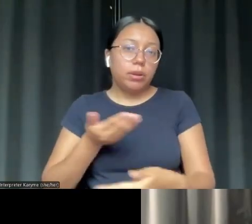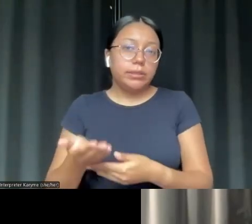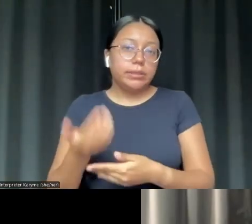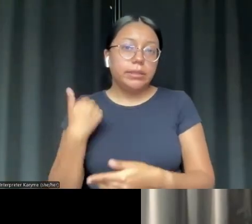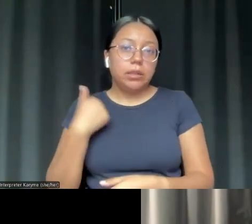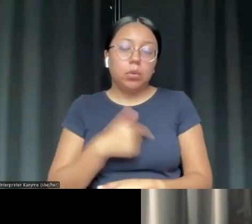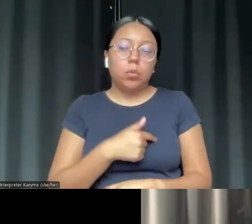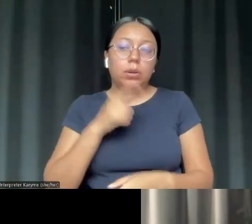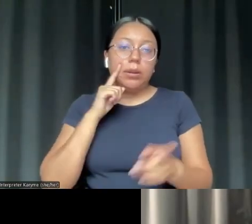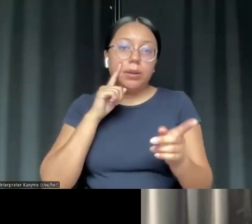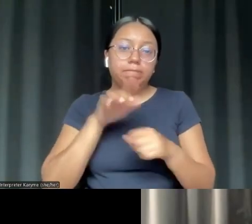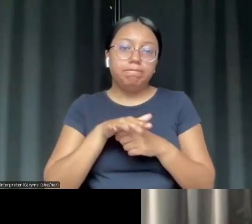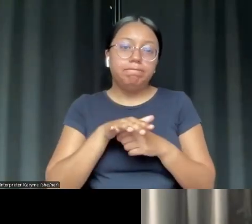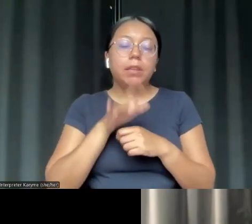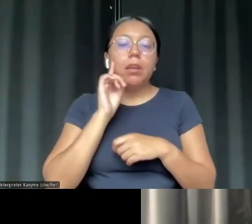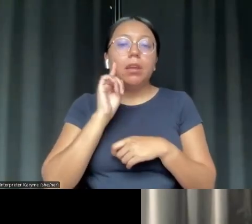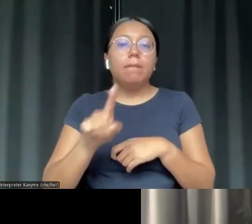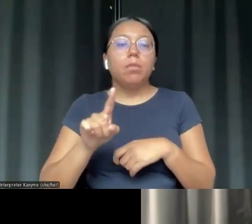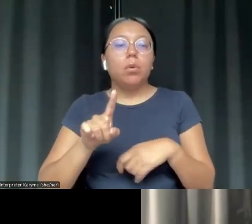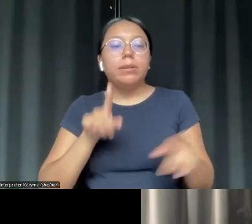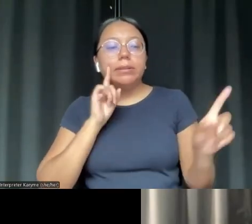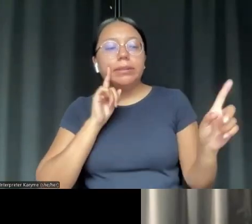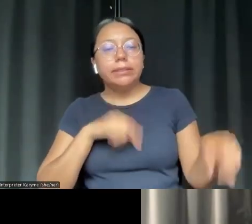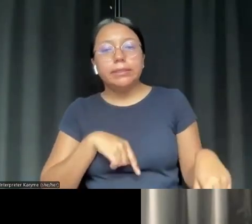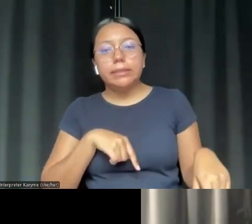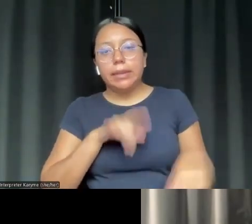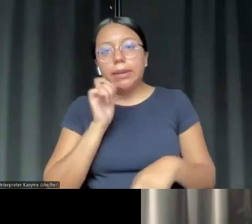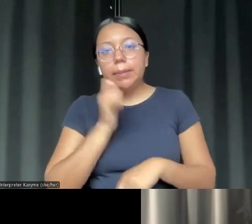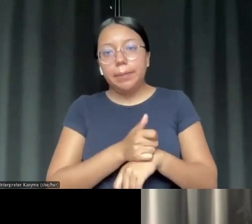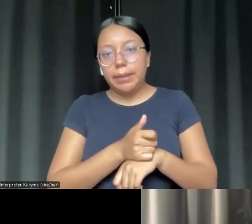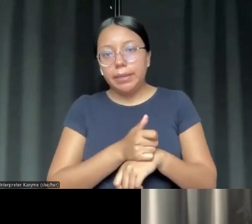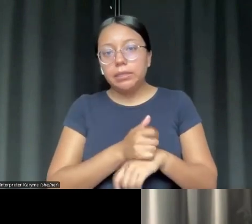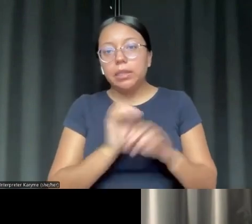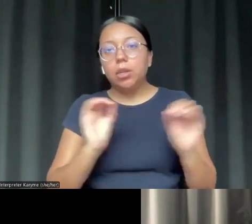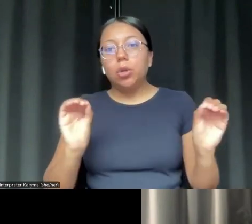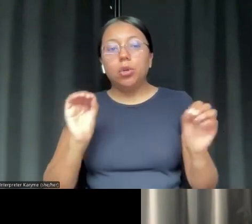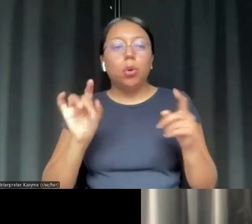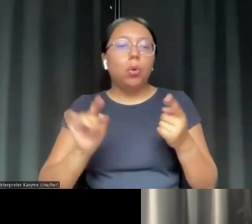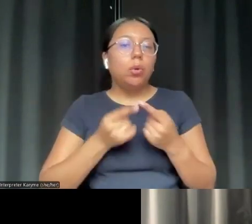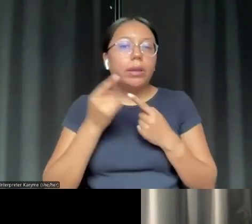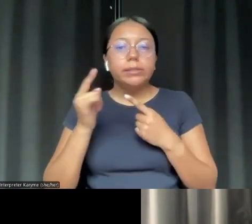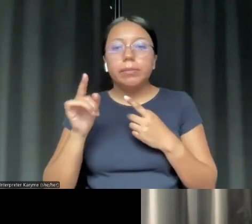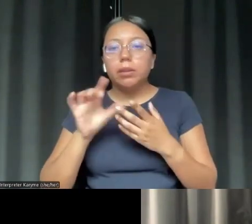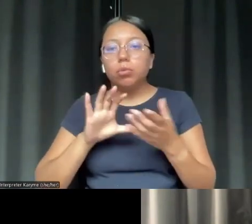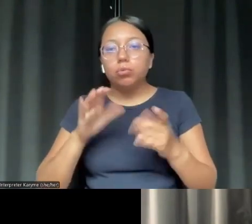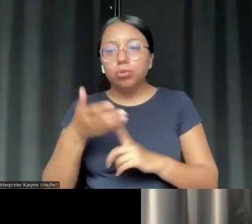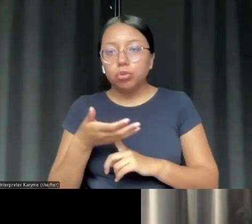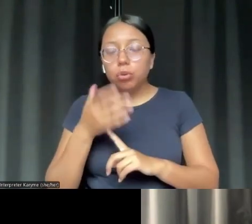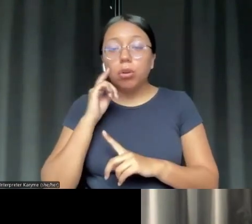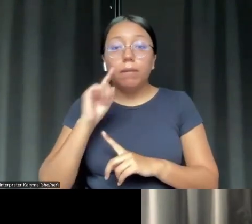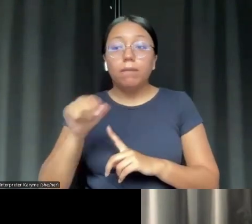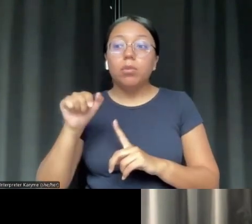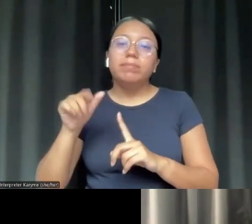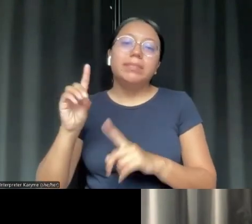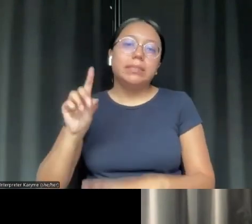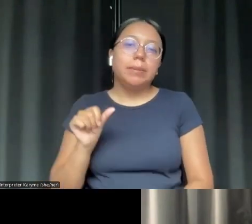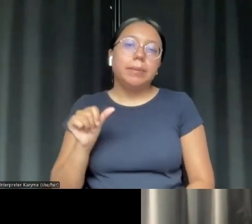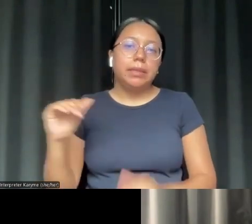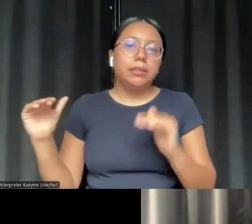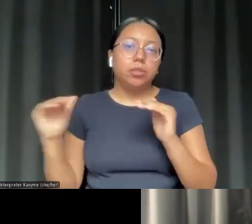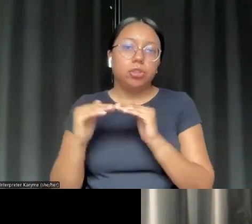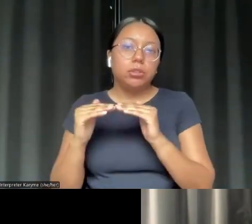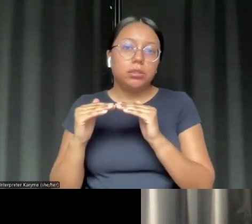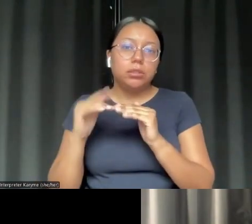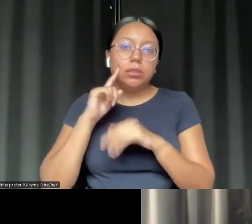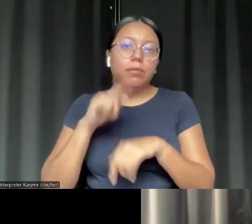creating a consent-based anti-harassment culture rooted in principles of disability justice. For the longer version